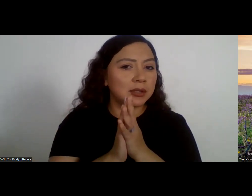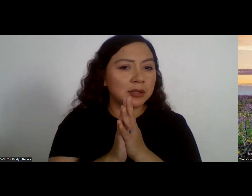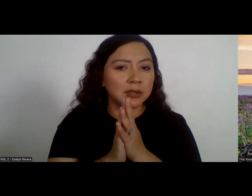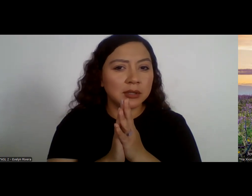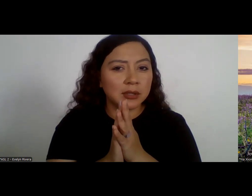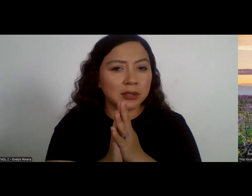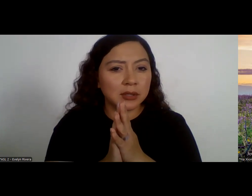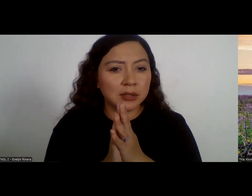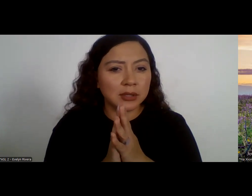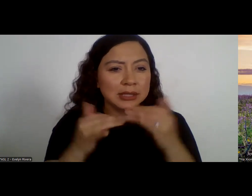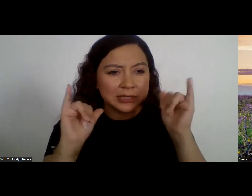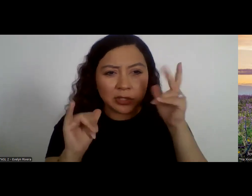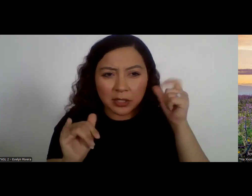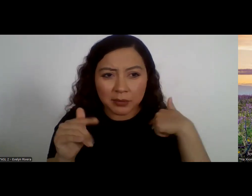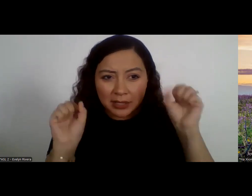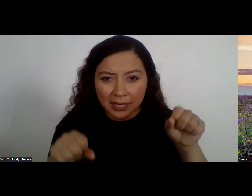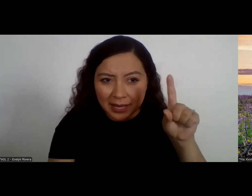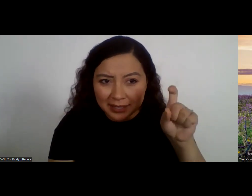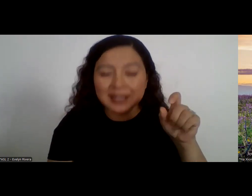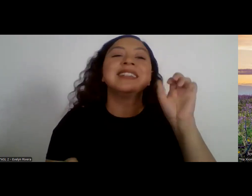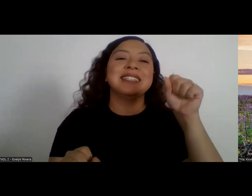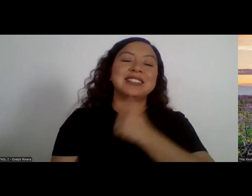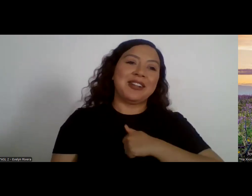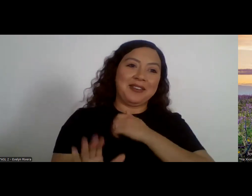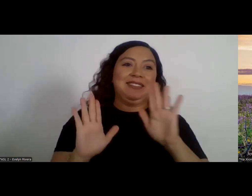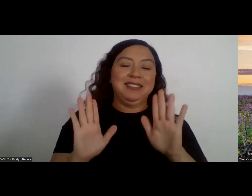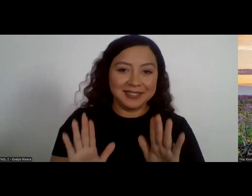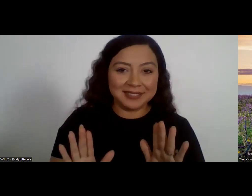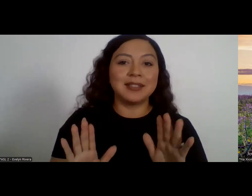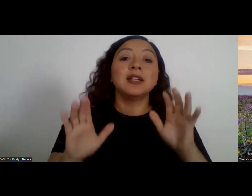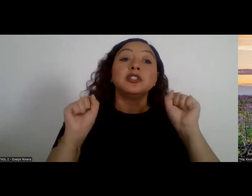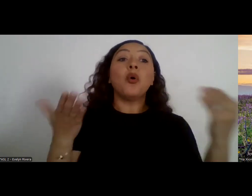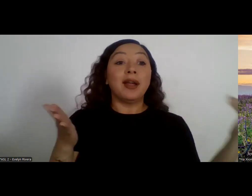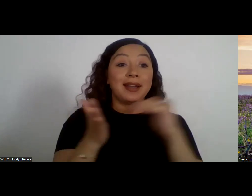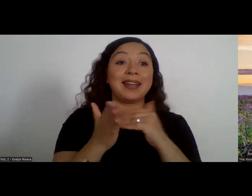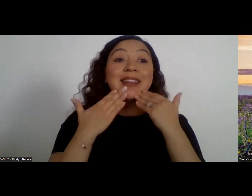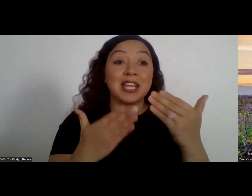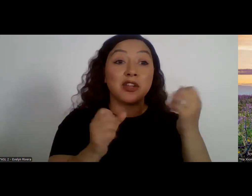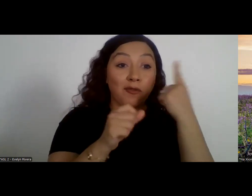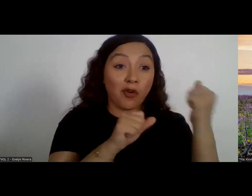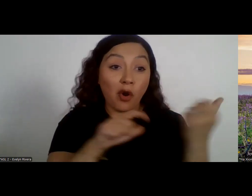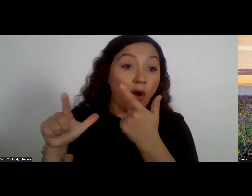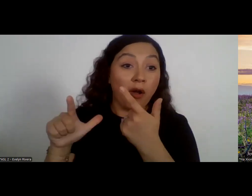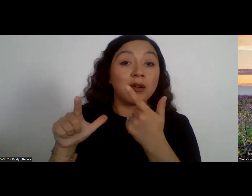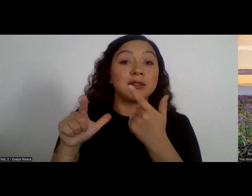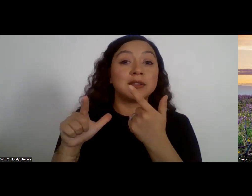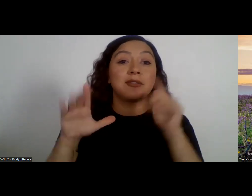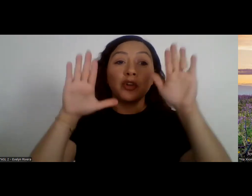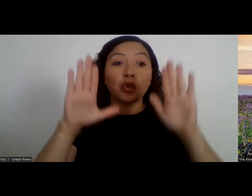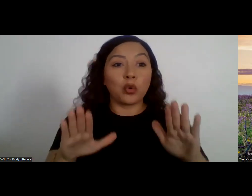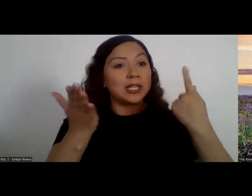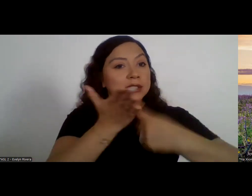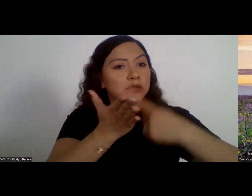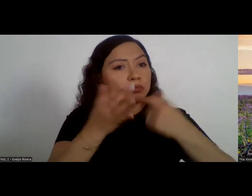can you still hear me? Sorry. Yes? Yeah? Yes. Okay, sorry. So again, thank you everyone for the great discussions